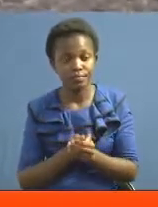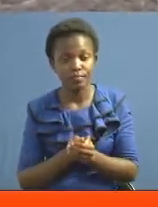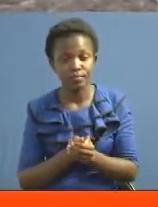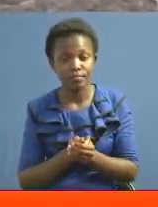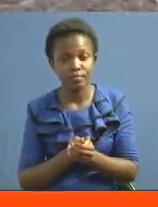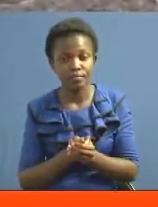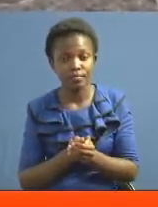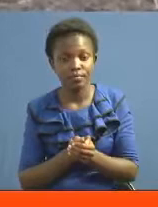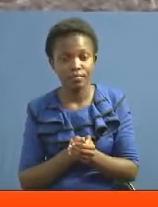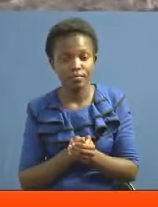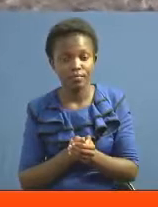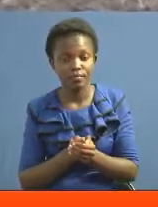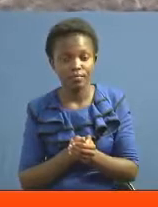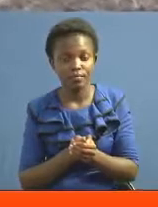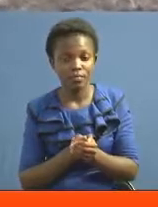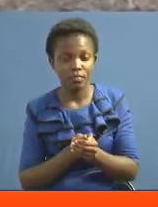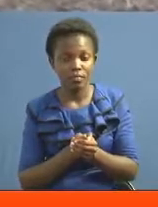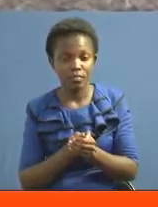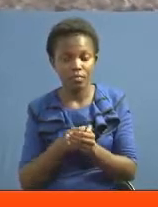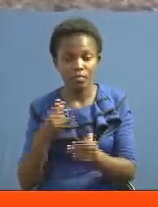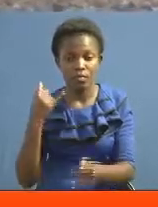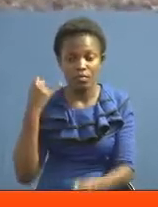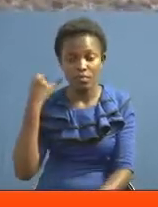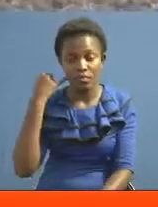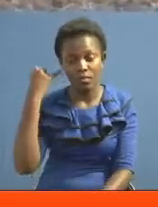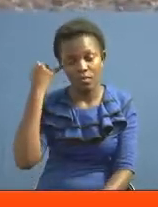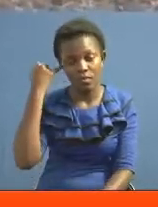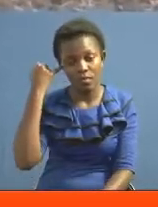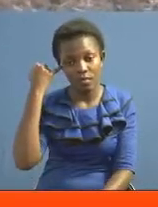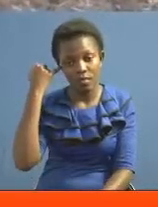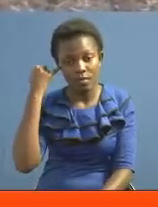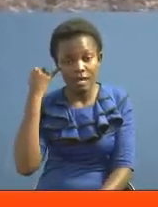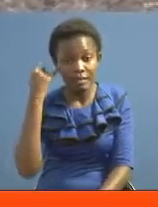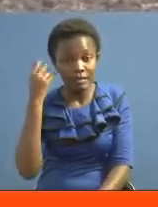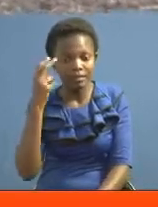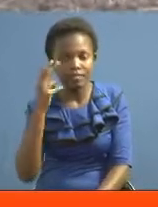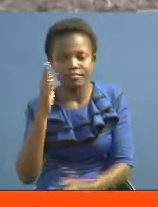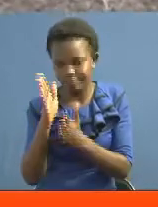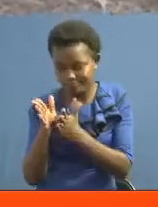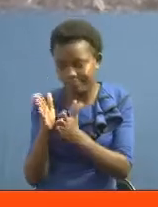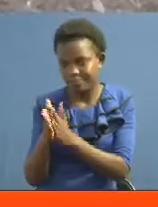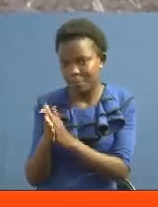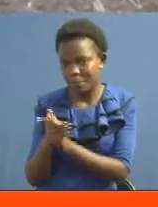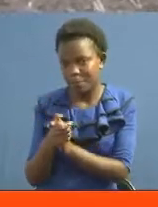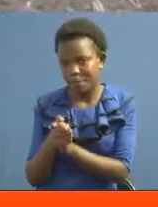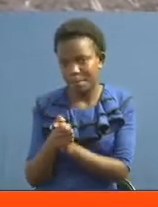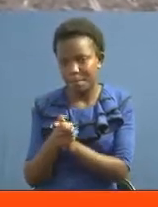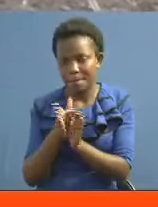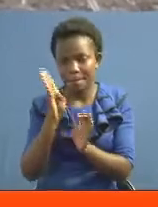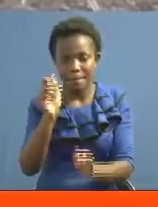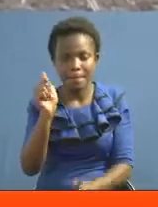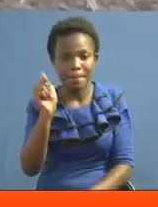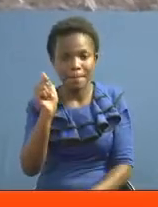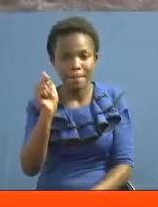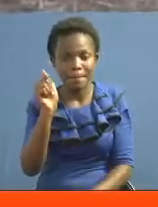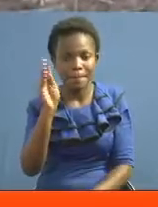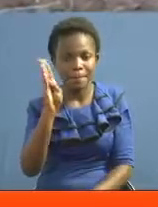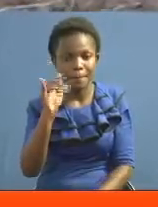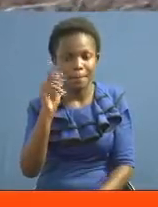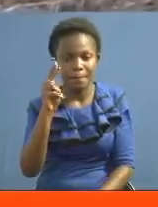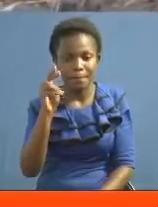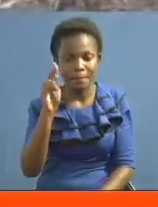There was drama in Naivasha after a group of farmers from the Bibi Farmers Society in the Bibi area invaded